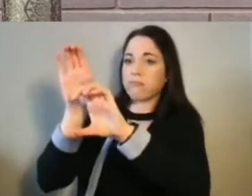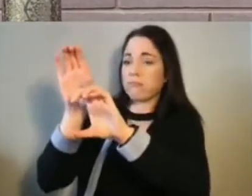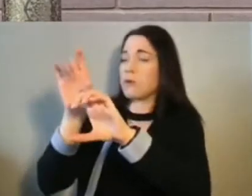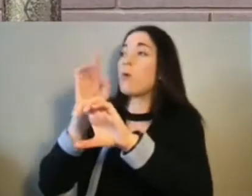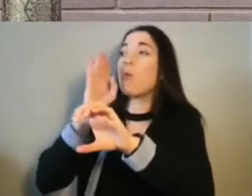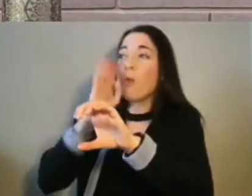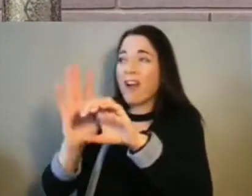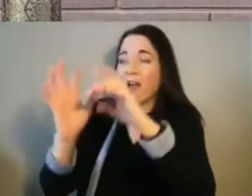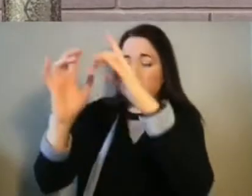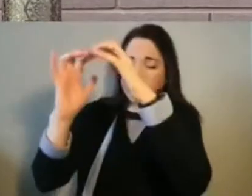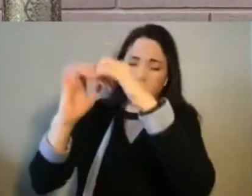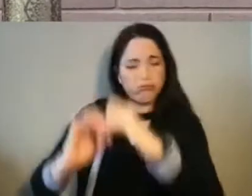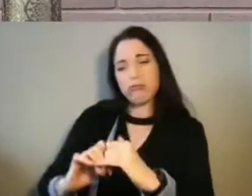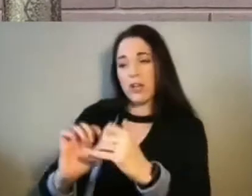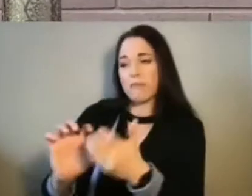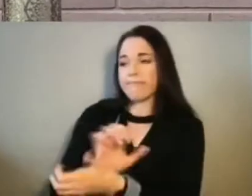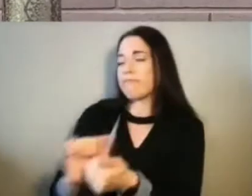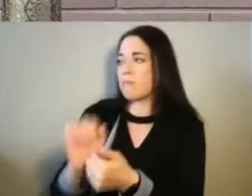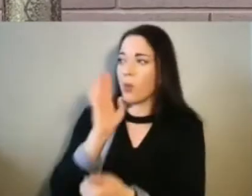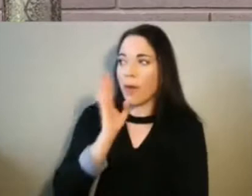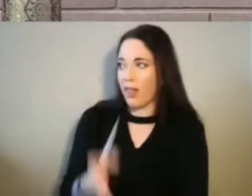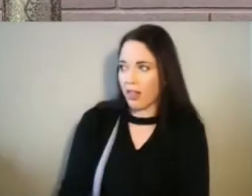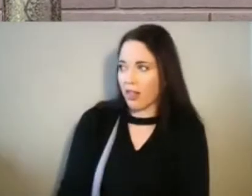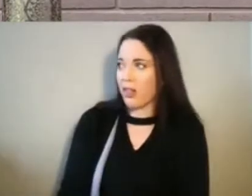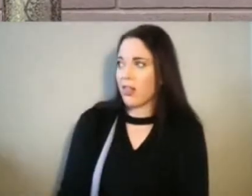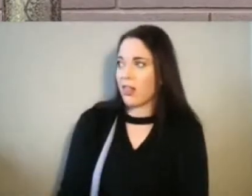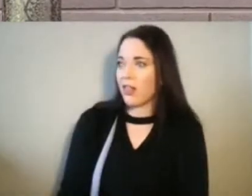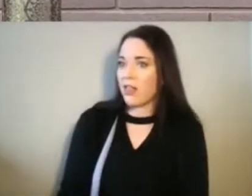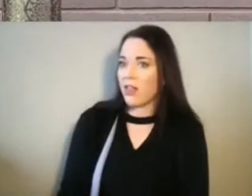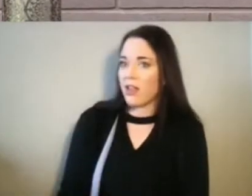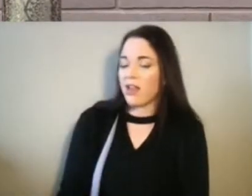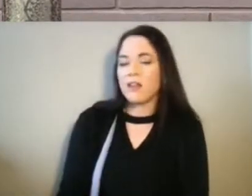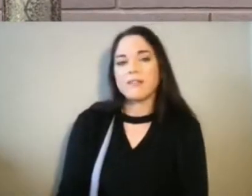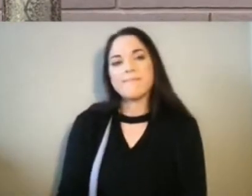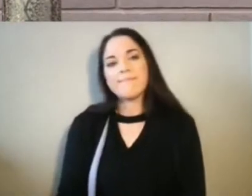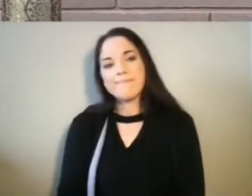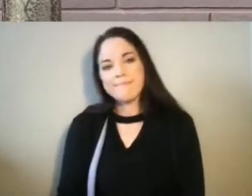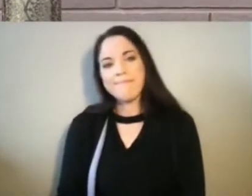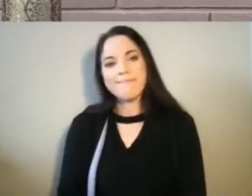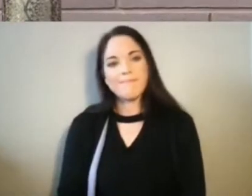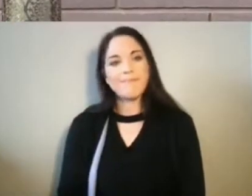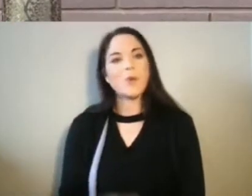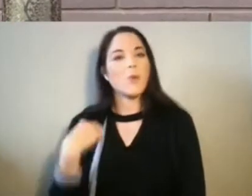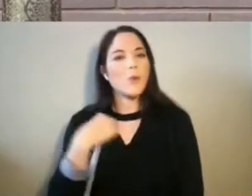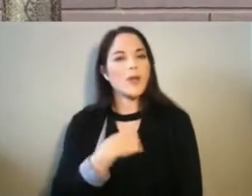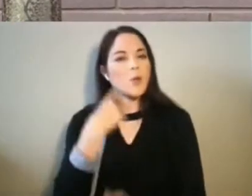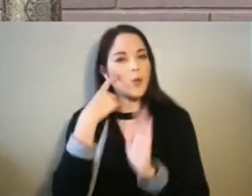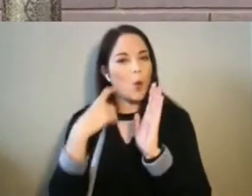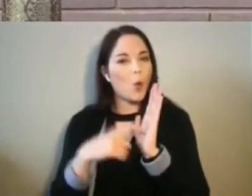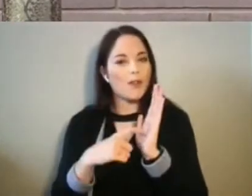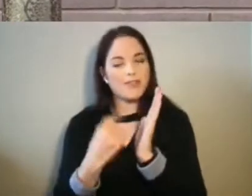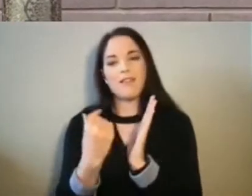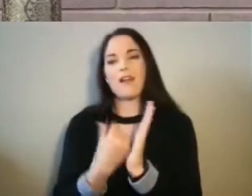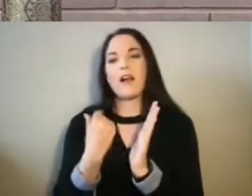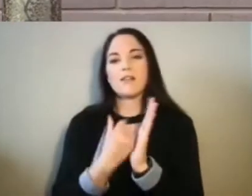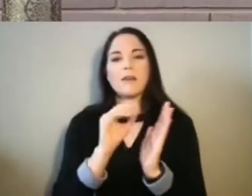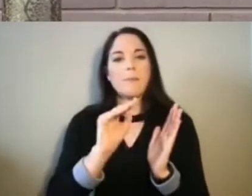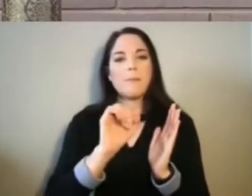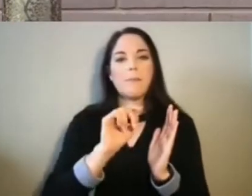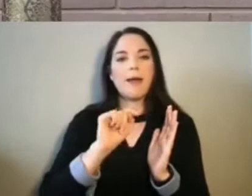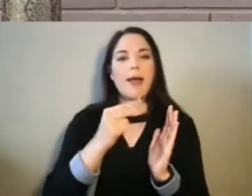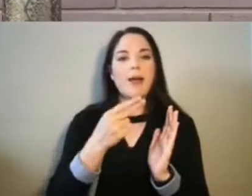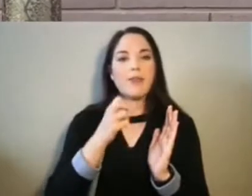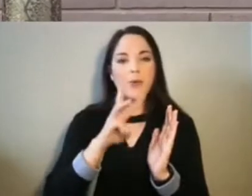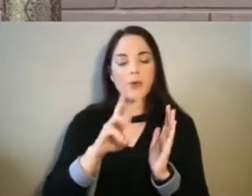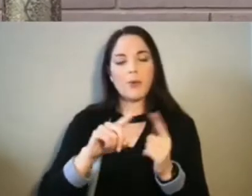Jesus who sees power in a mustard seed. This is Jesus who sees power in inviting the children to